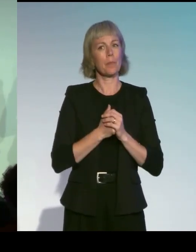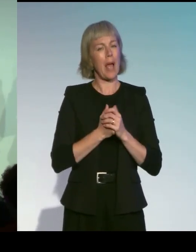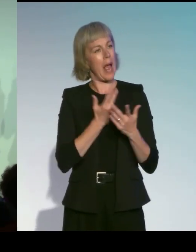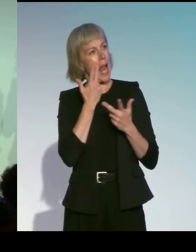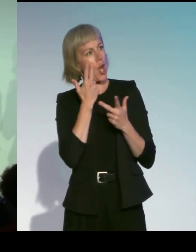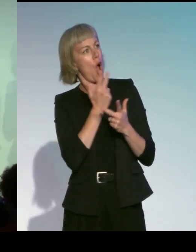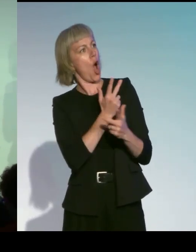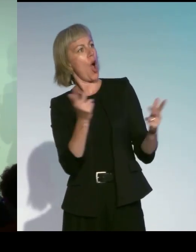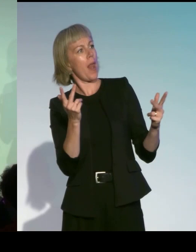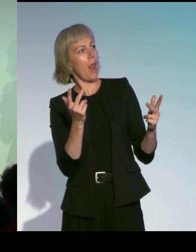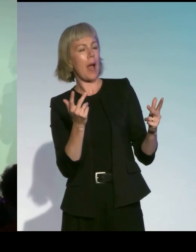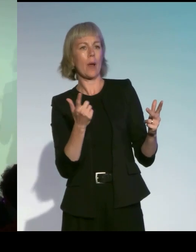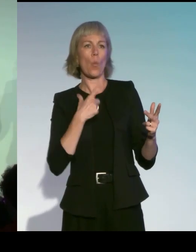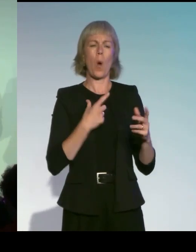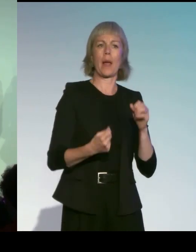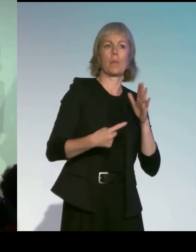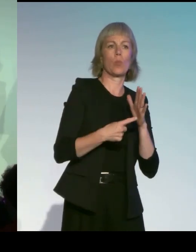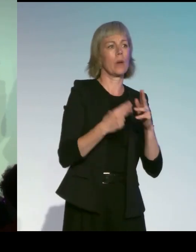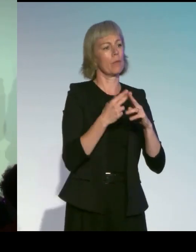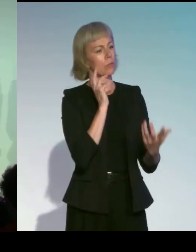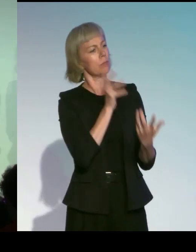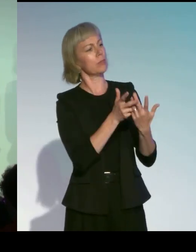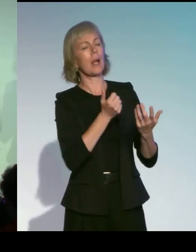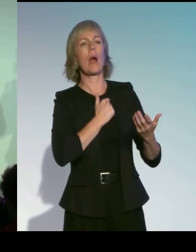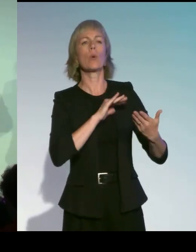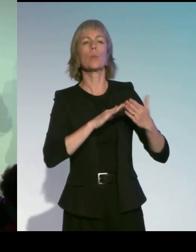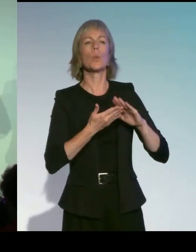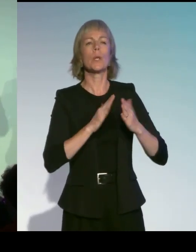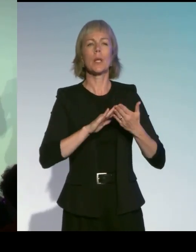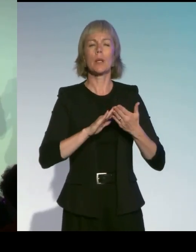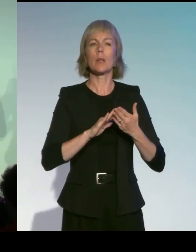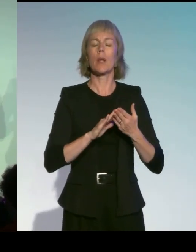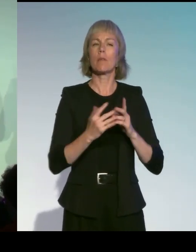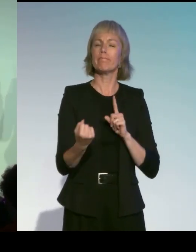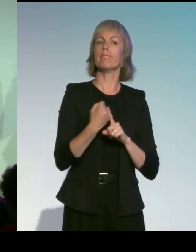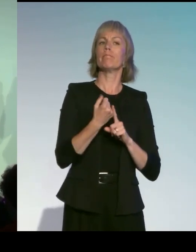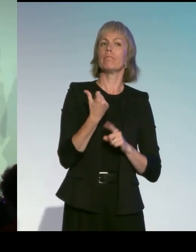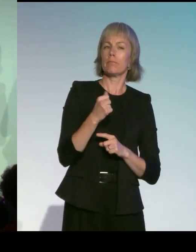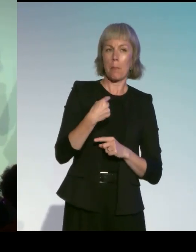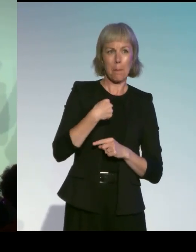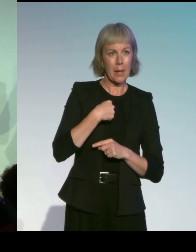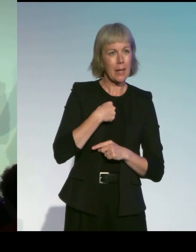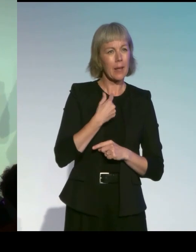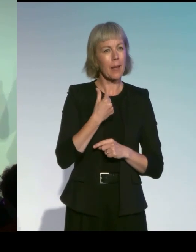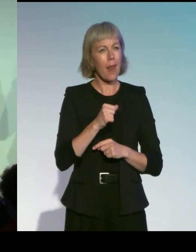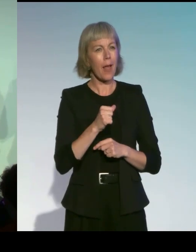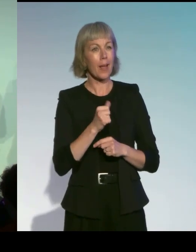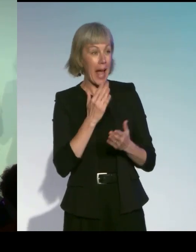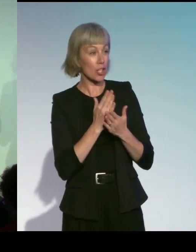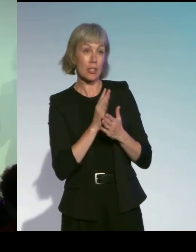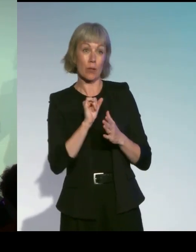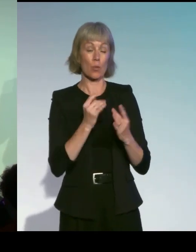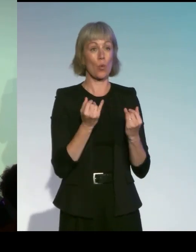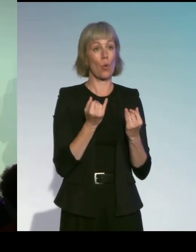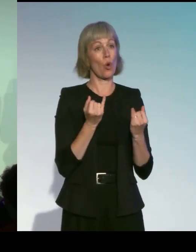value and our utility to the community. What really struck me was some of the other dimensions of the pageant about the community service, the